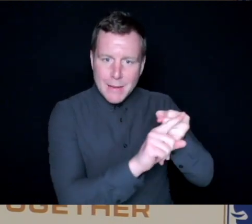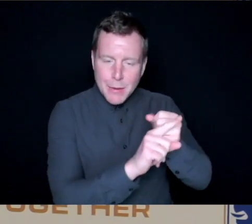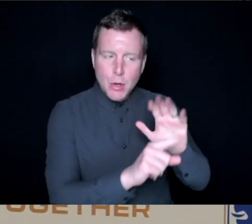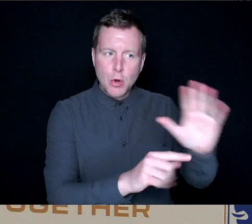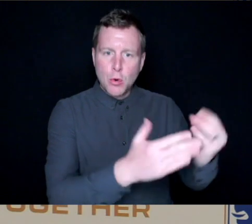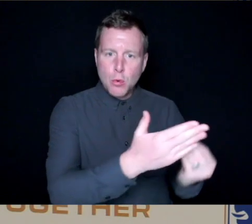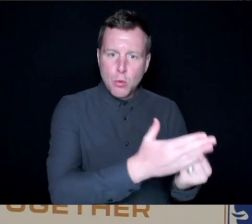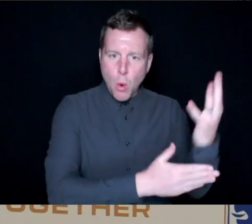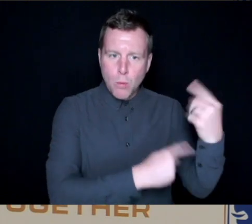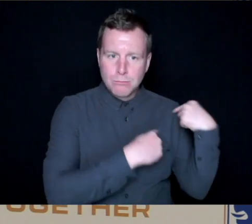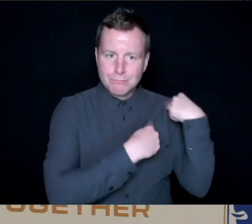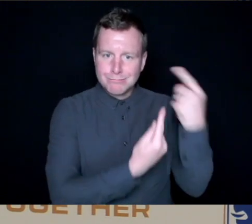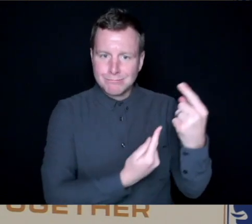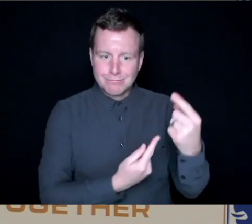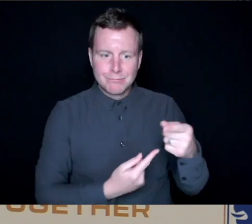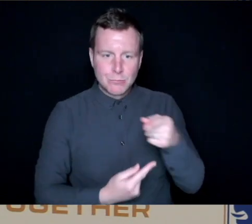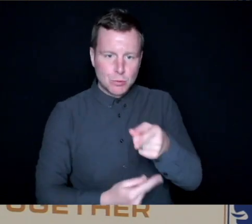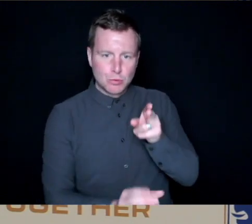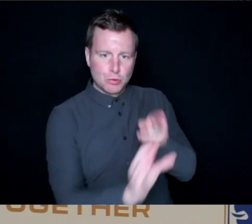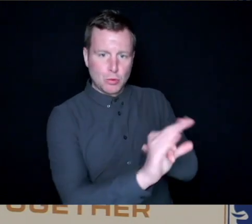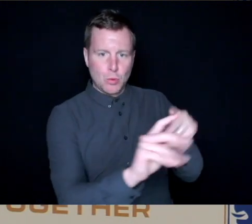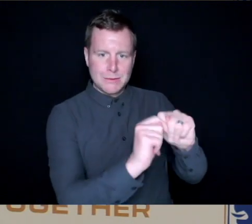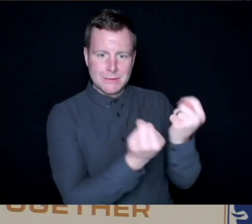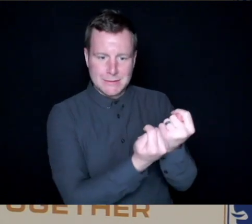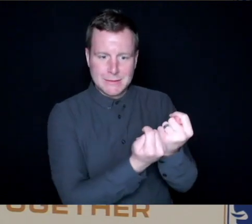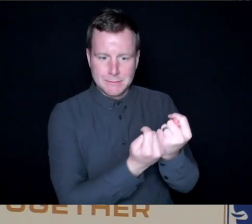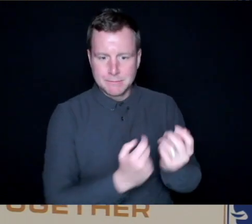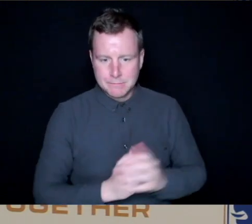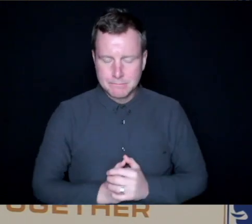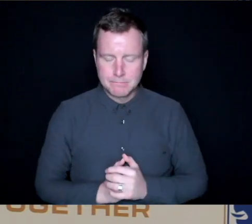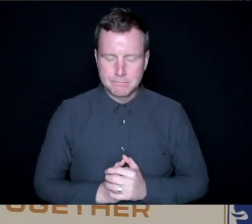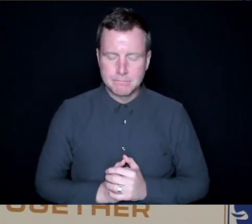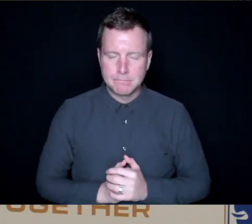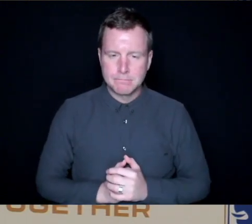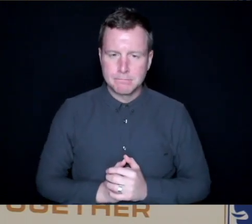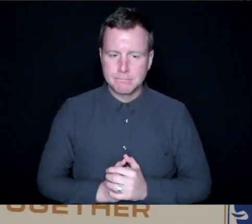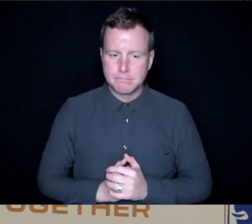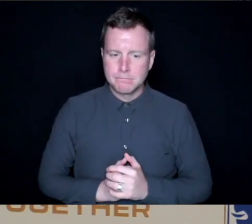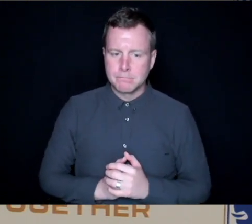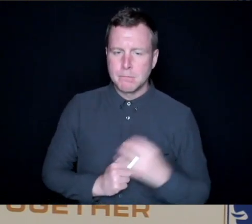growth that you've seen firsthand since you joined the team, returned to the team.